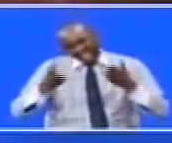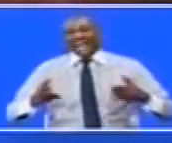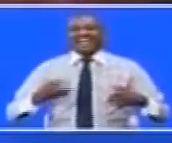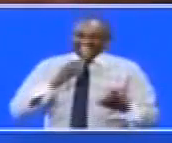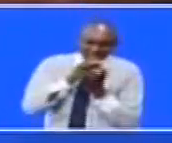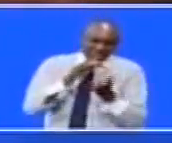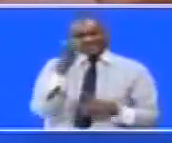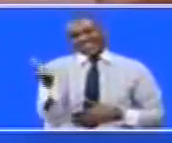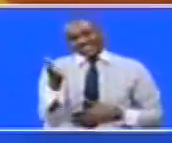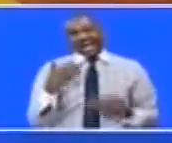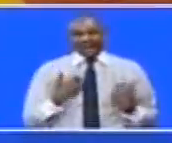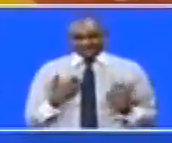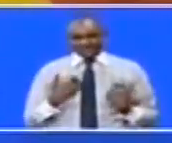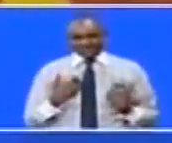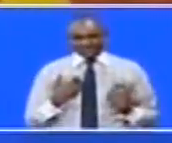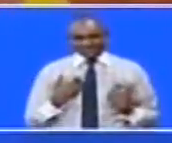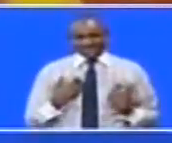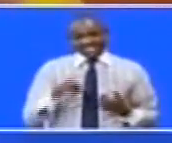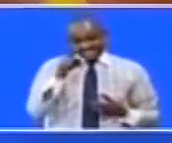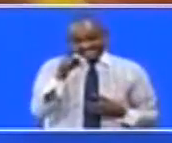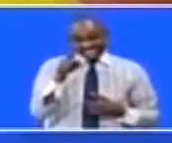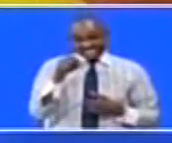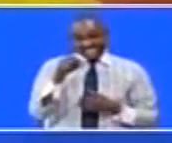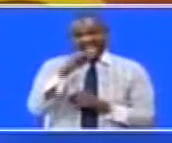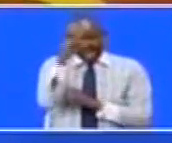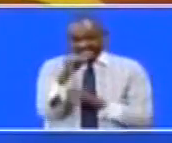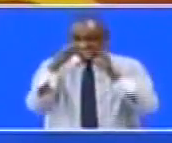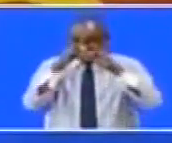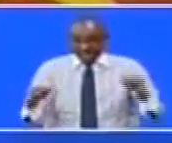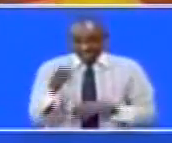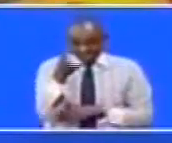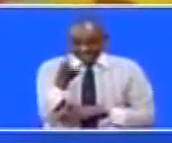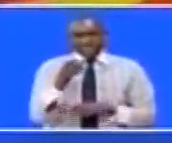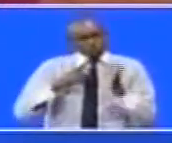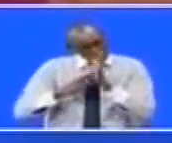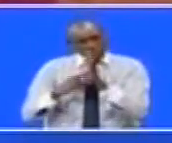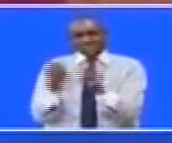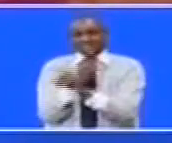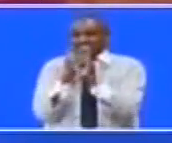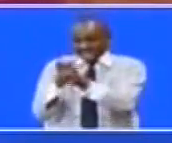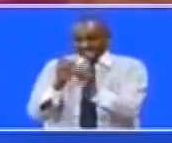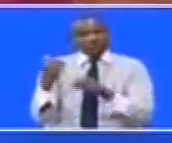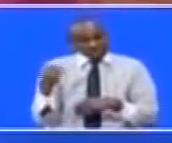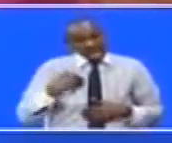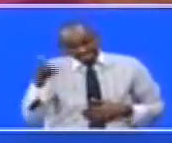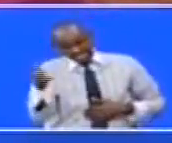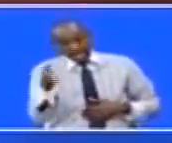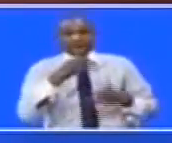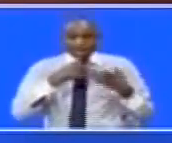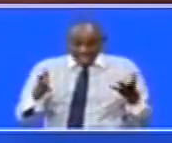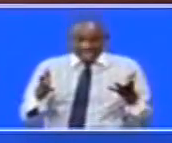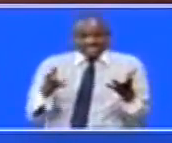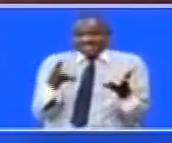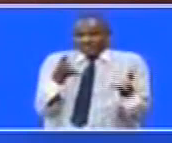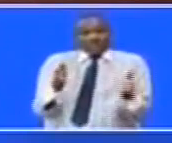go around. This is an art camp aimed at harnessing the artistic talents that children might harbor but lack a forum